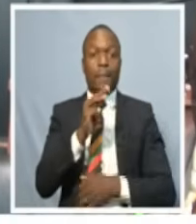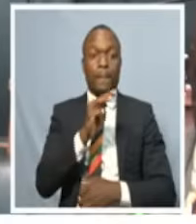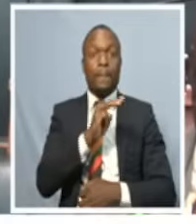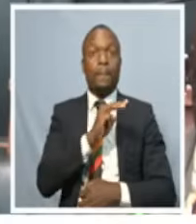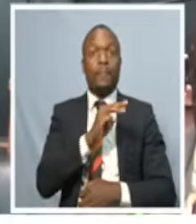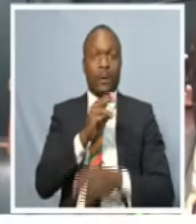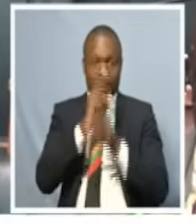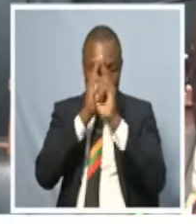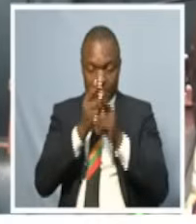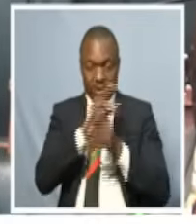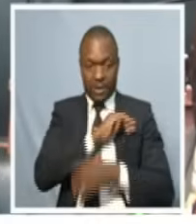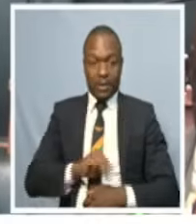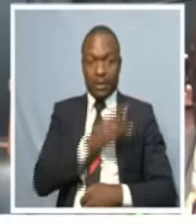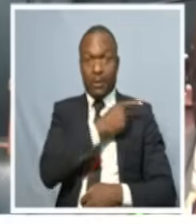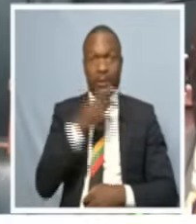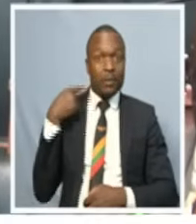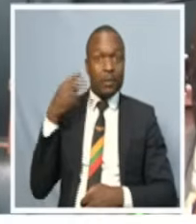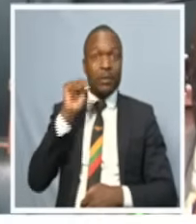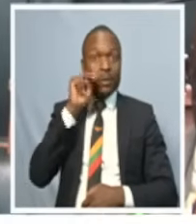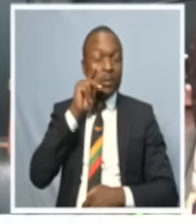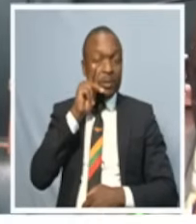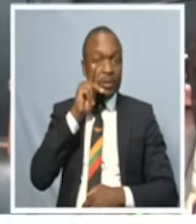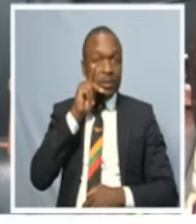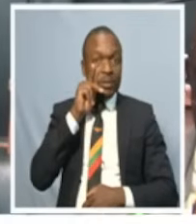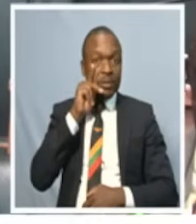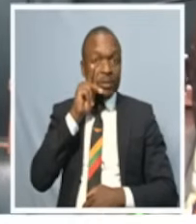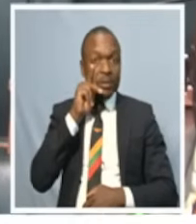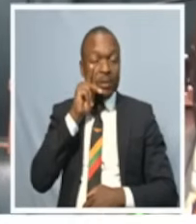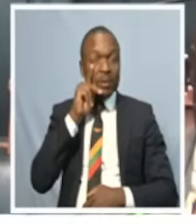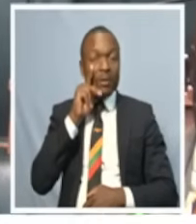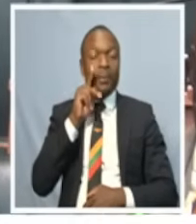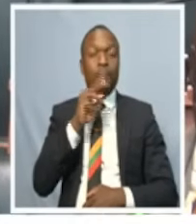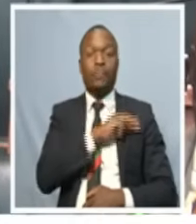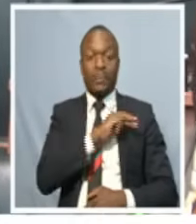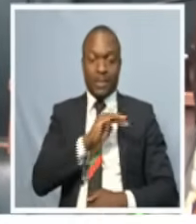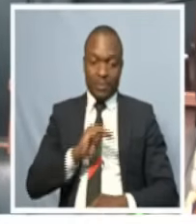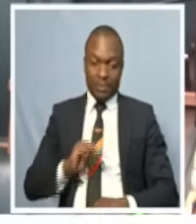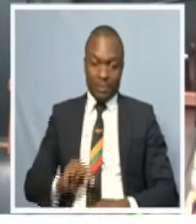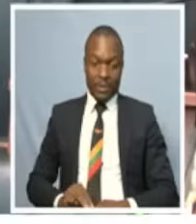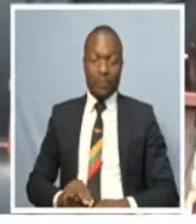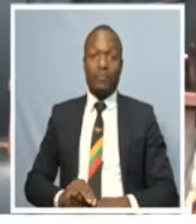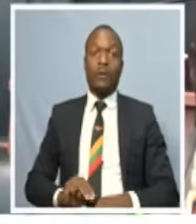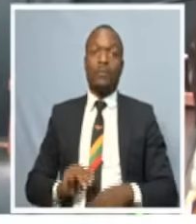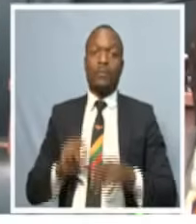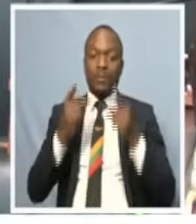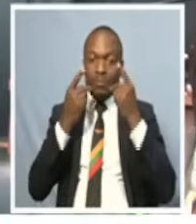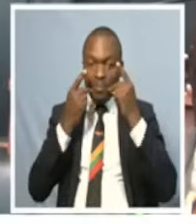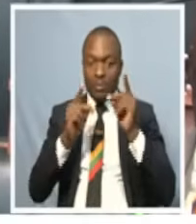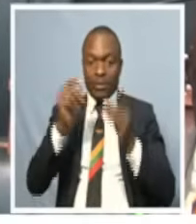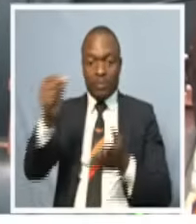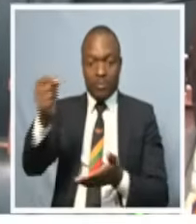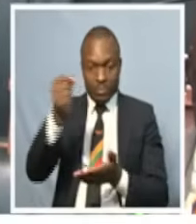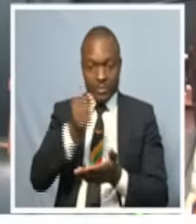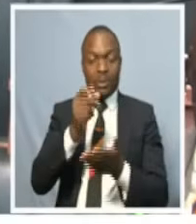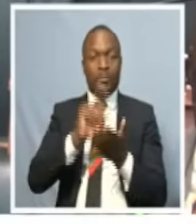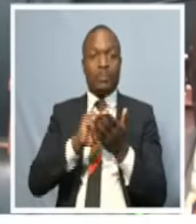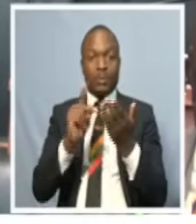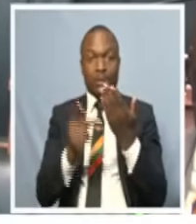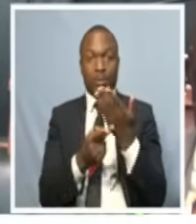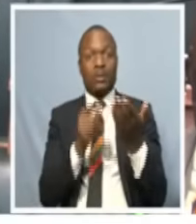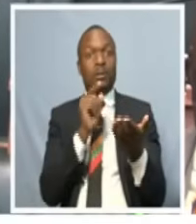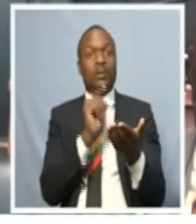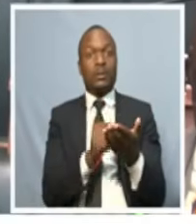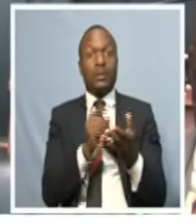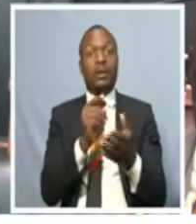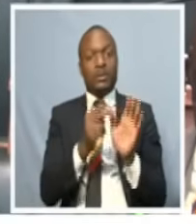clarified that members of the general public have been employed in this exercise. That, Madam